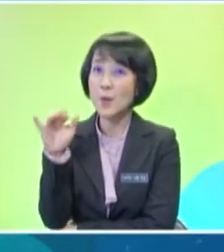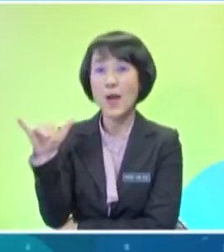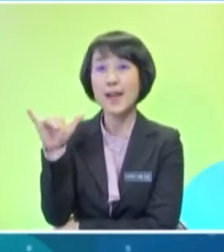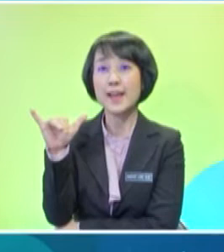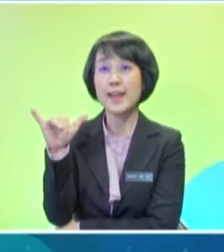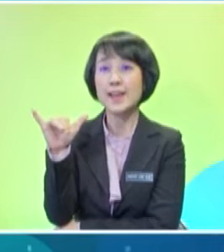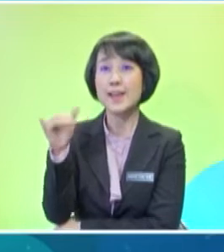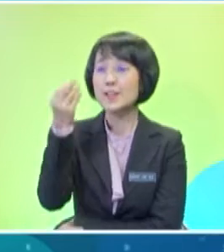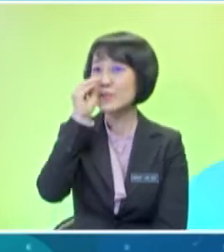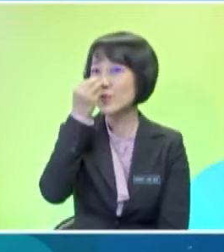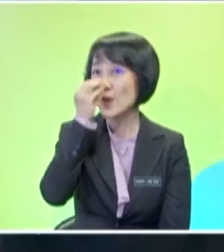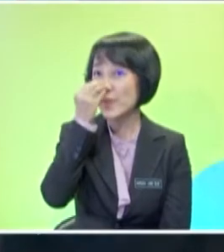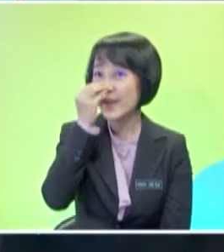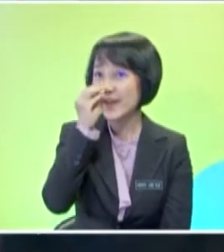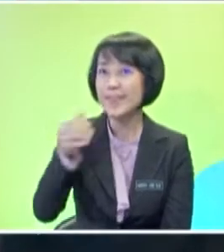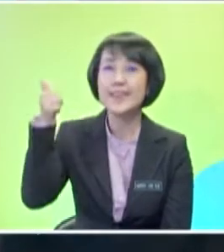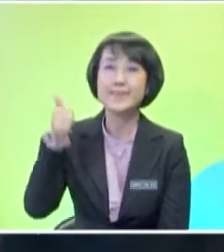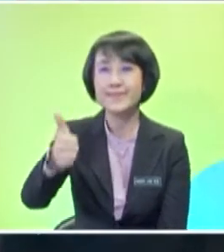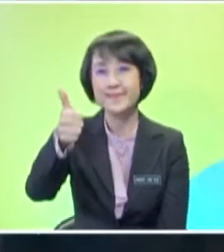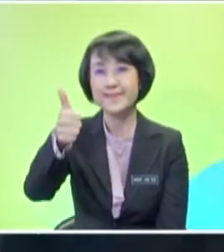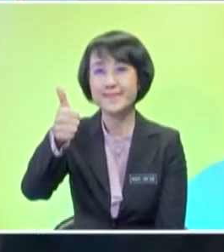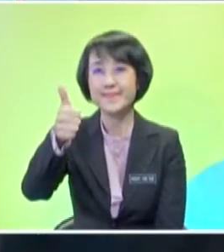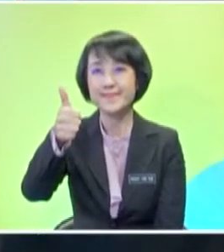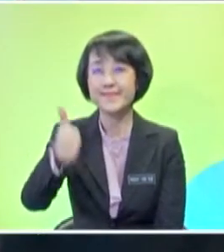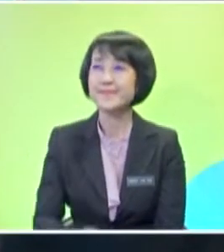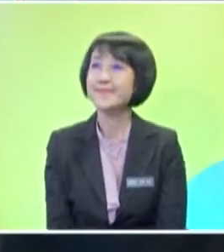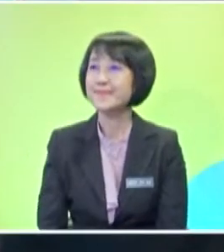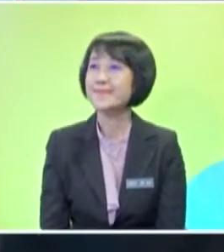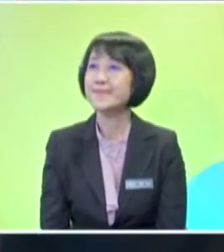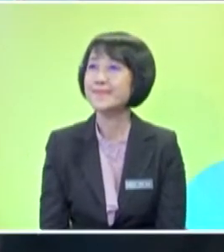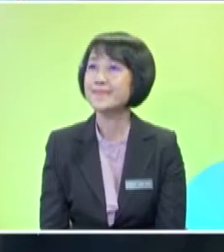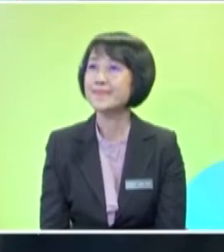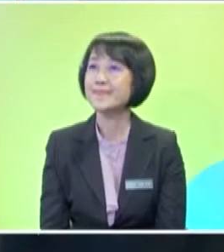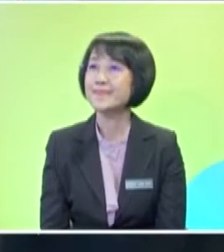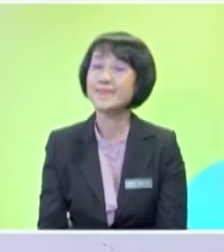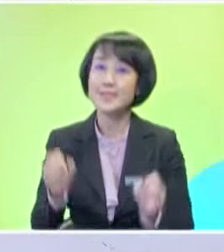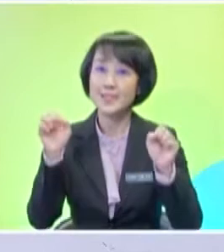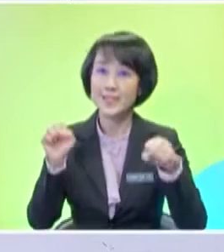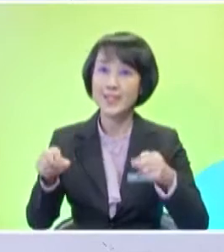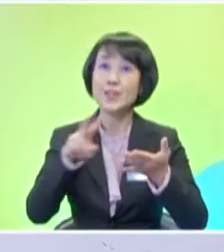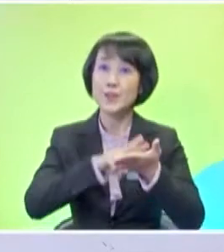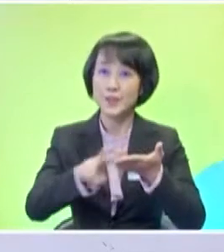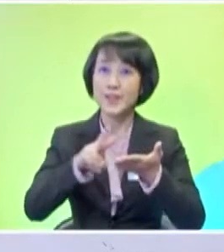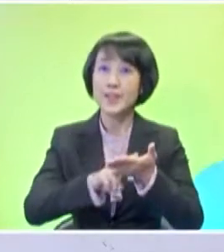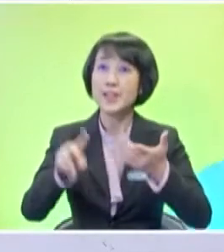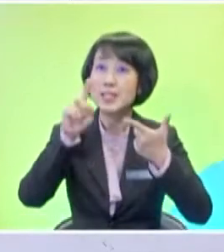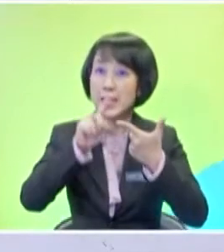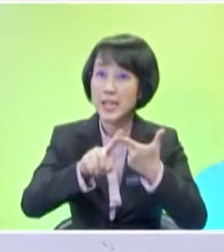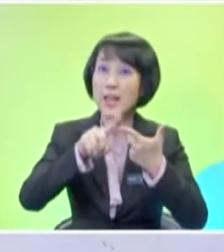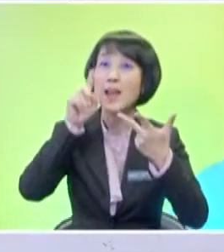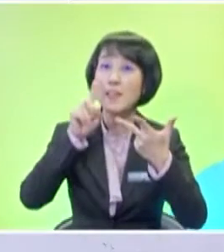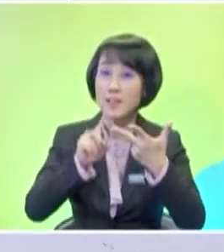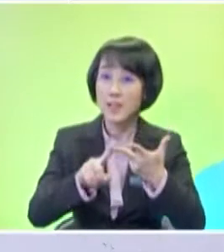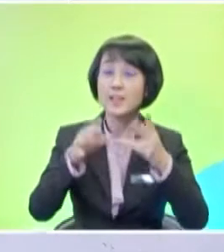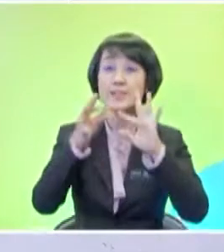S-T-R-A-W-B-E-R-R-Y. Strawberry. Good job. Okay. Then, can you read the second and third sentence? Okay,